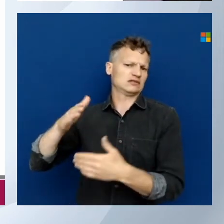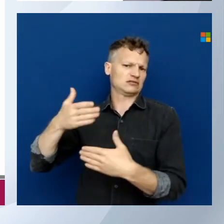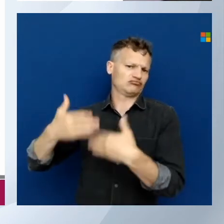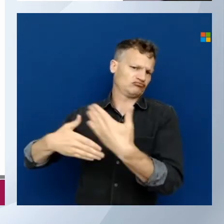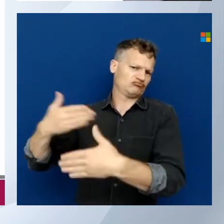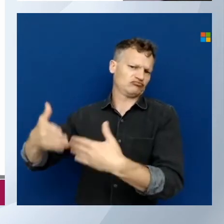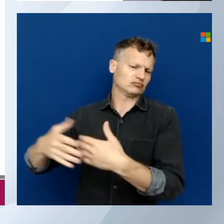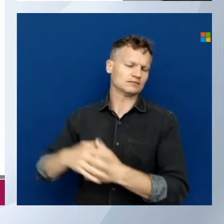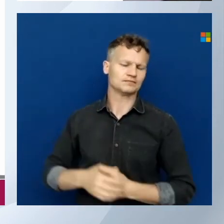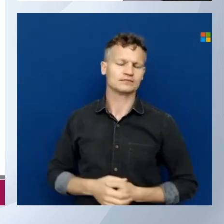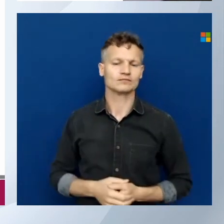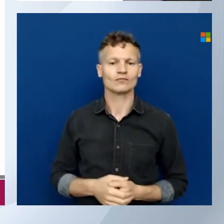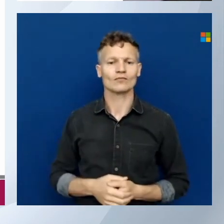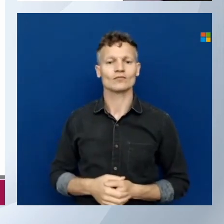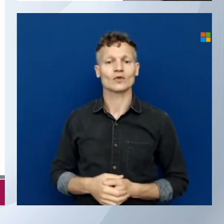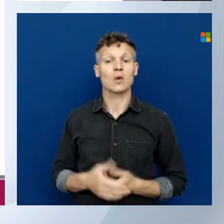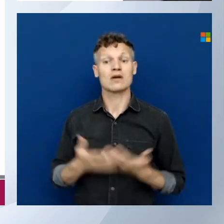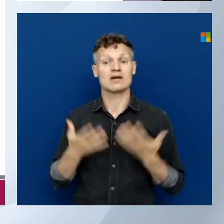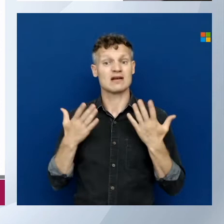building a release pipeline,